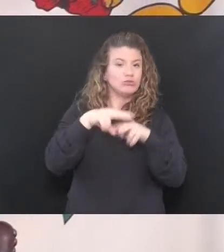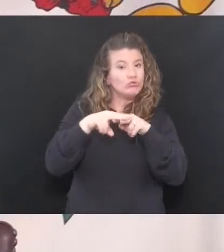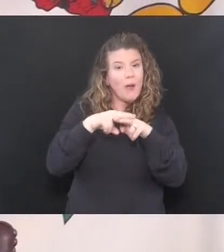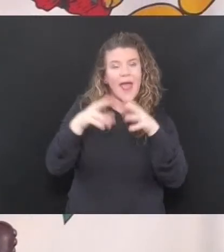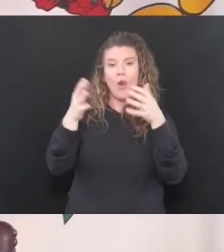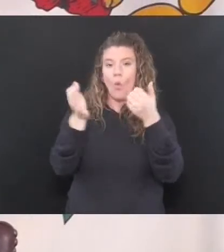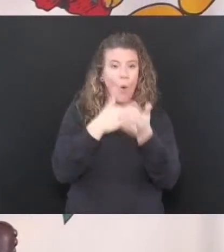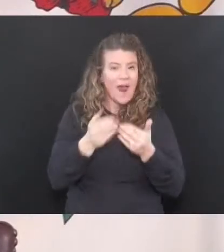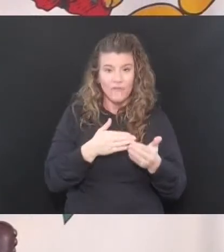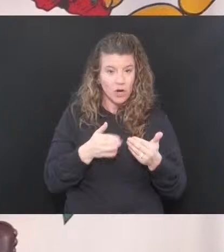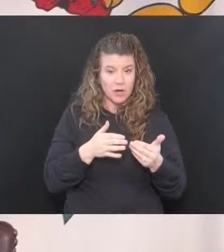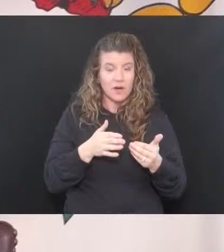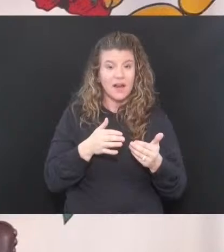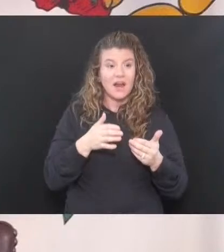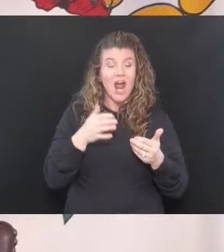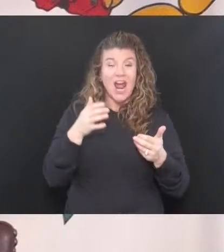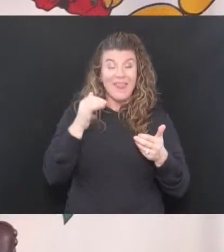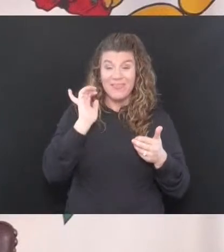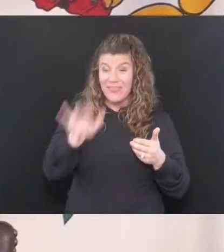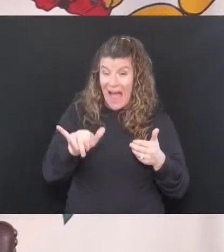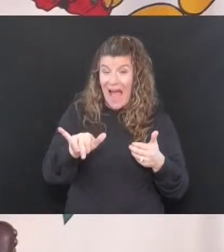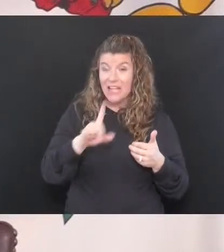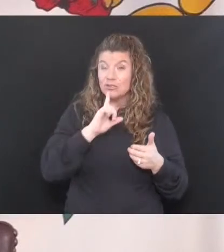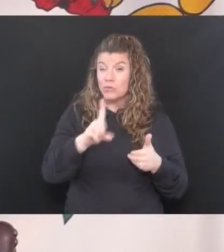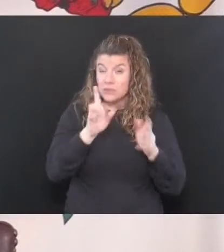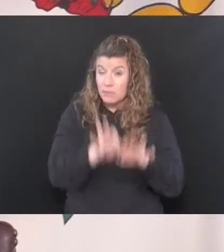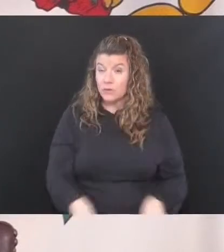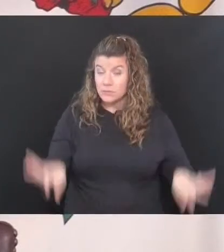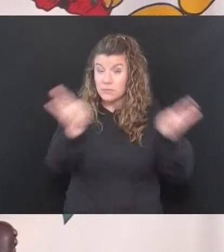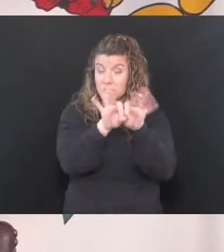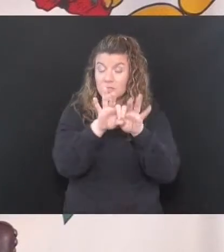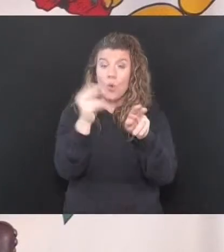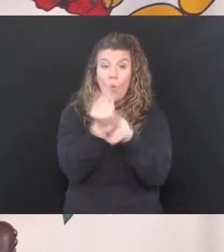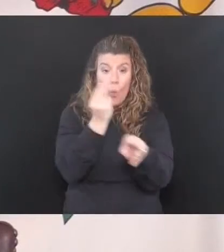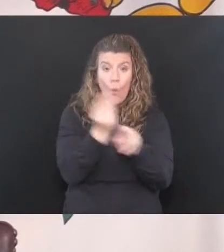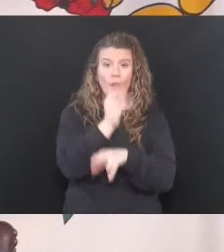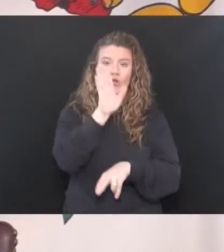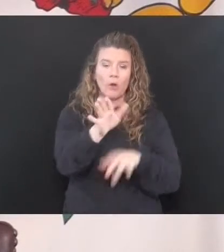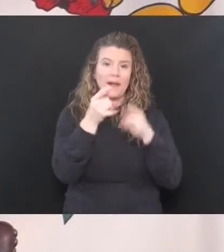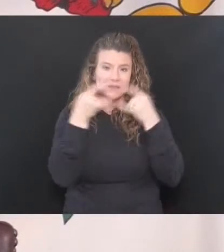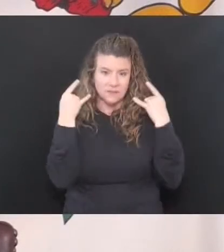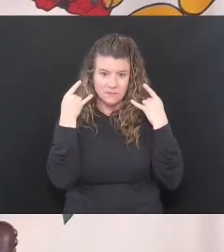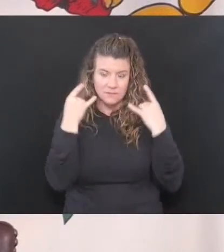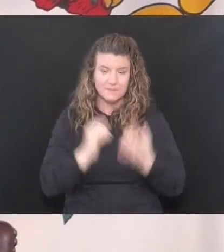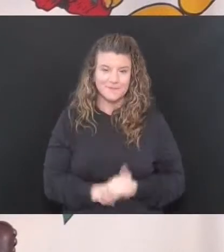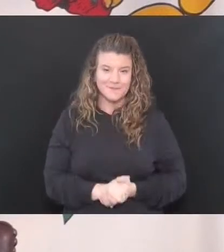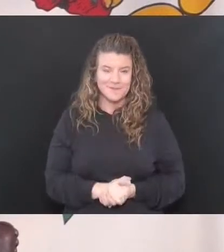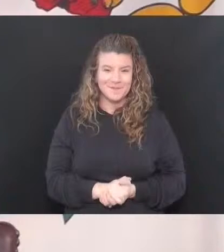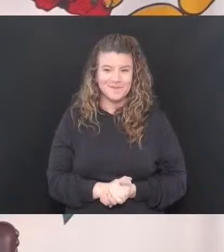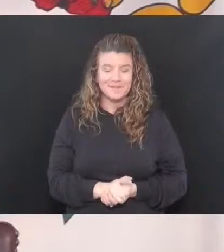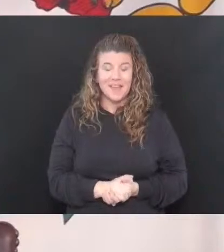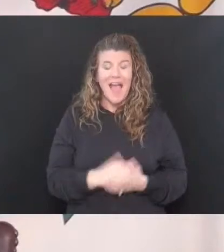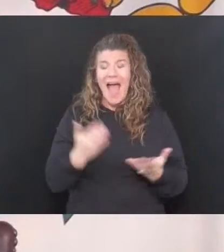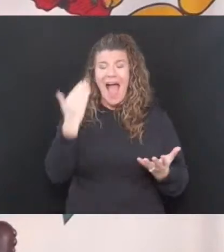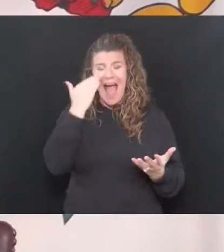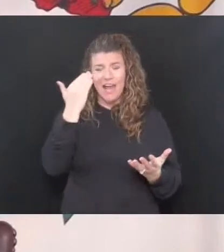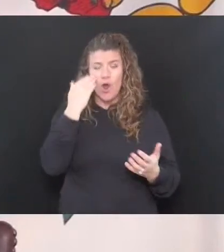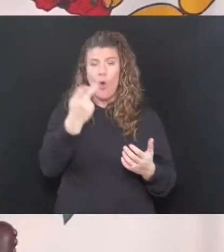it may be, absolutely that you should wear the mask. Now, we all want rid of